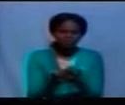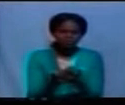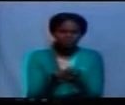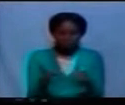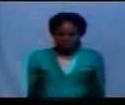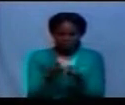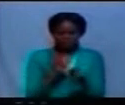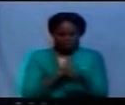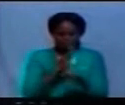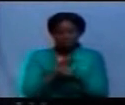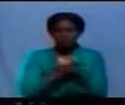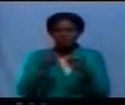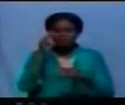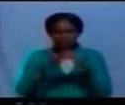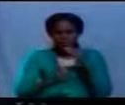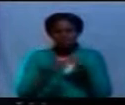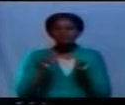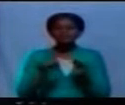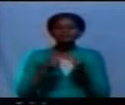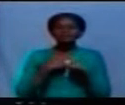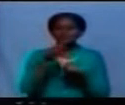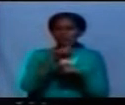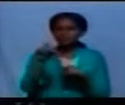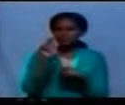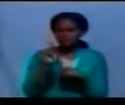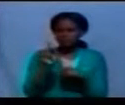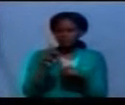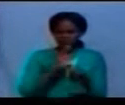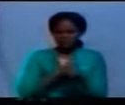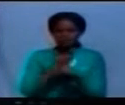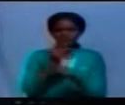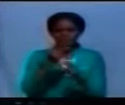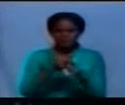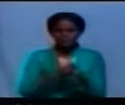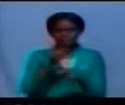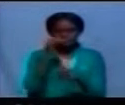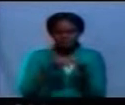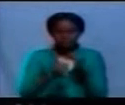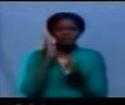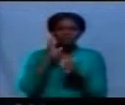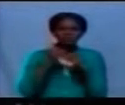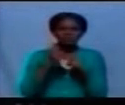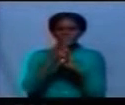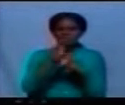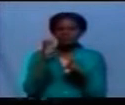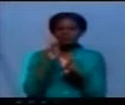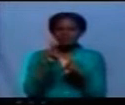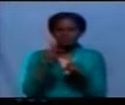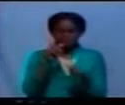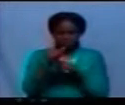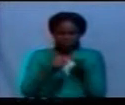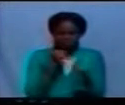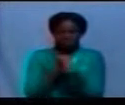that at the end of the week, I have 100 kwacha. At the end of the month, I have 400 kwacha. By the end of the